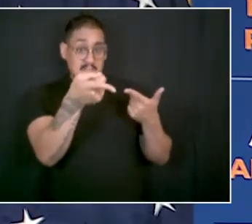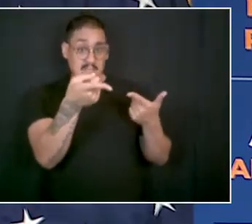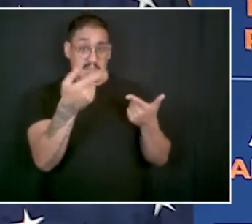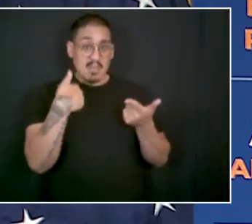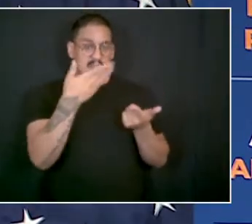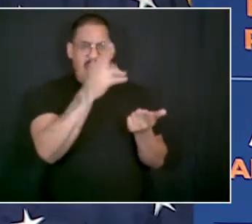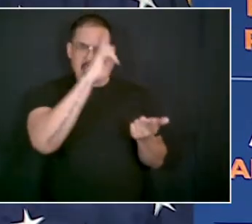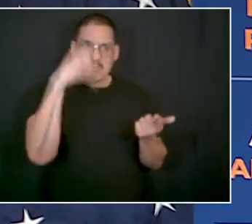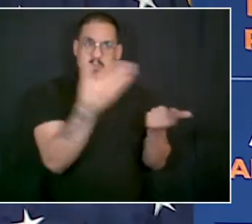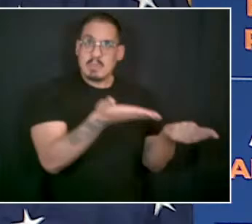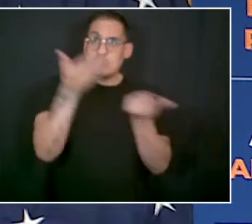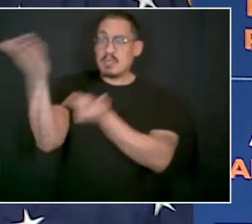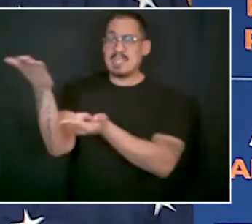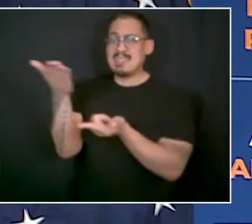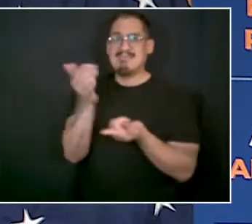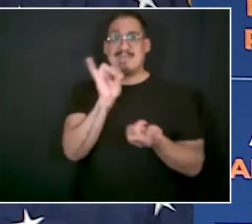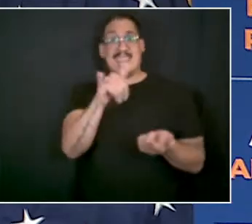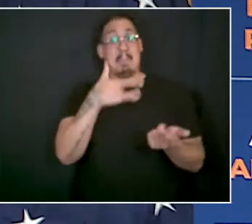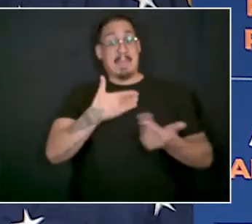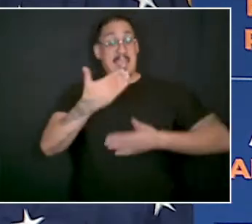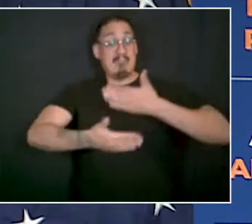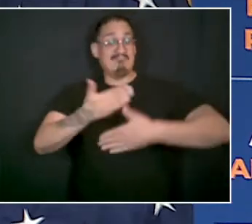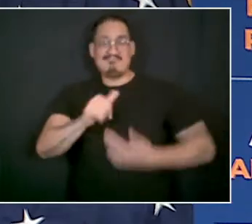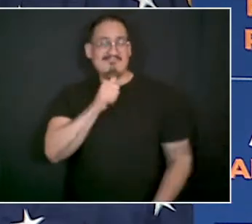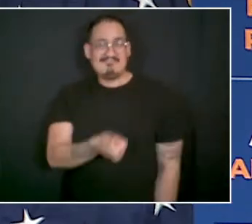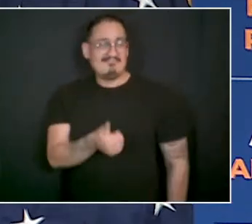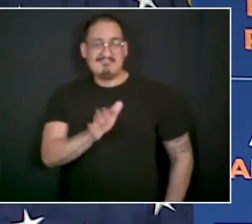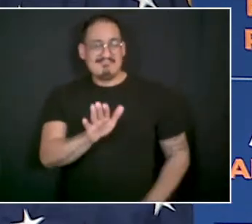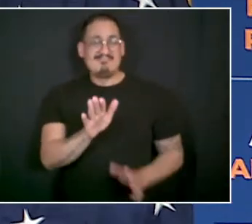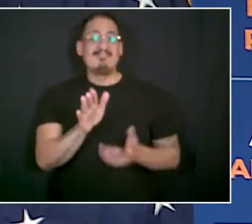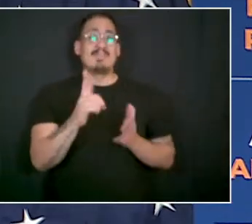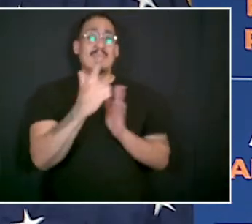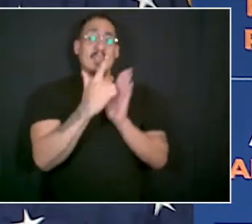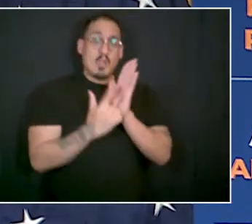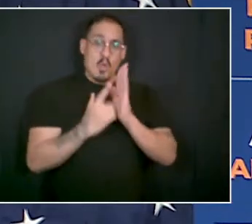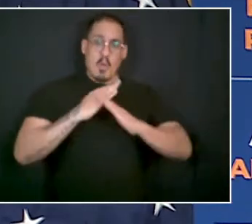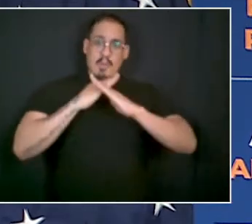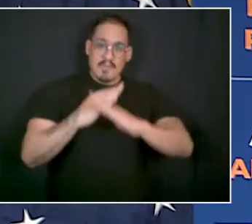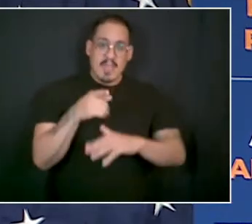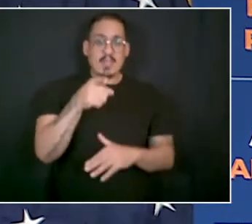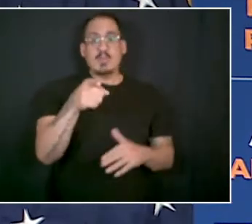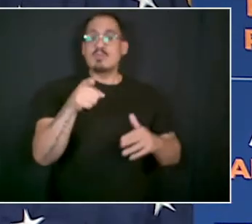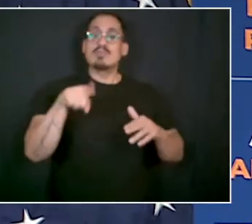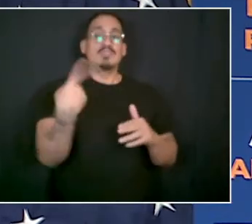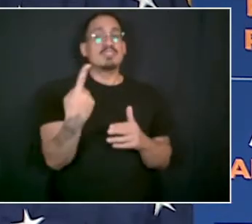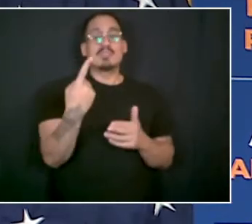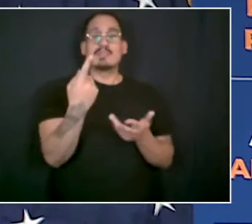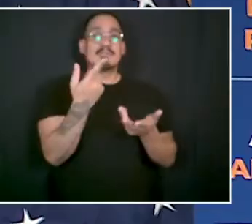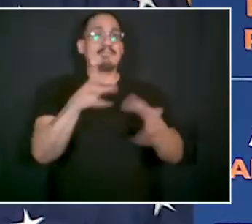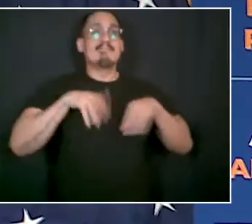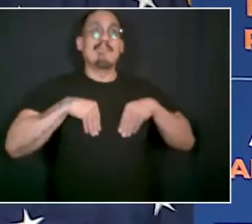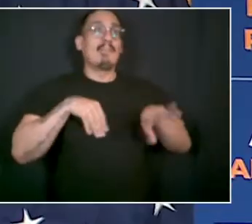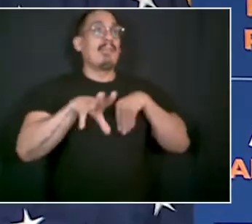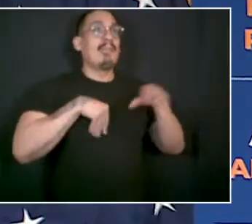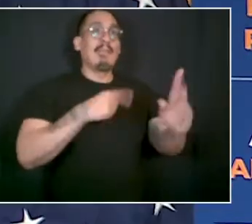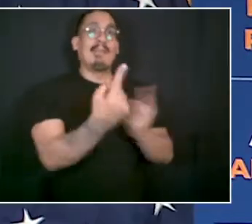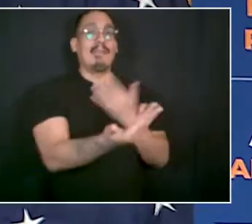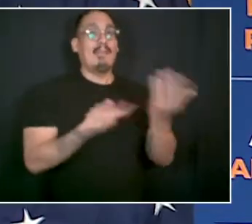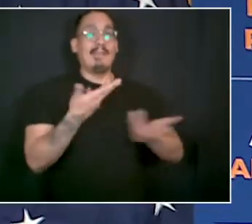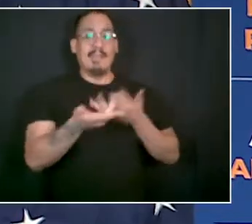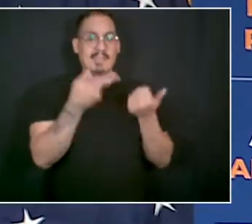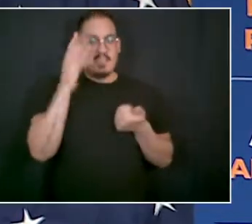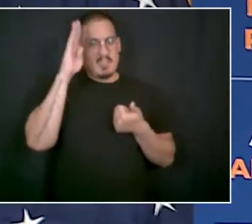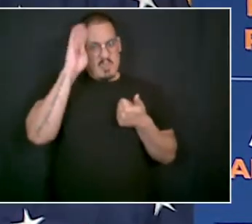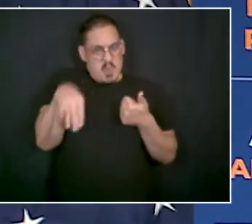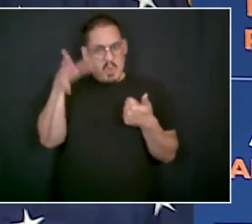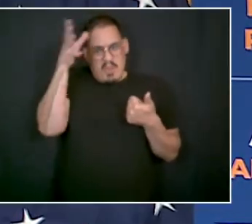hospital. That is just not how it is. And laws prevent you from just taking anyone that you know in common sense